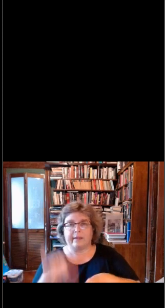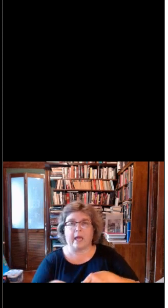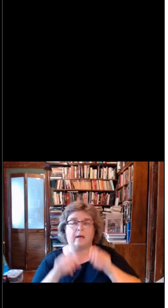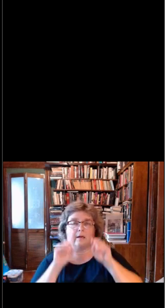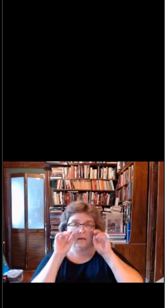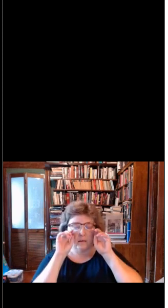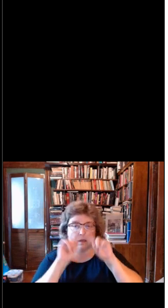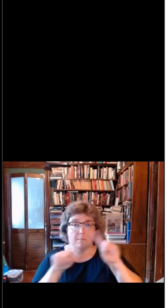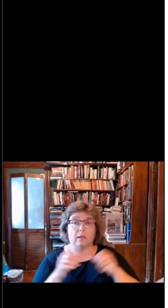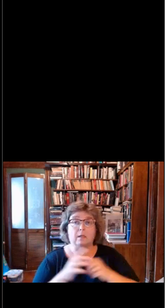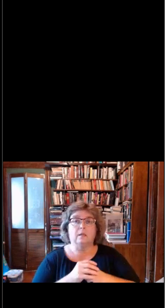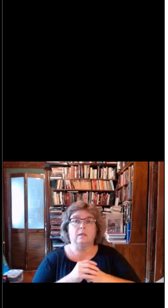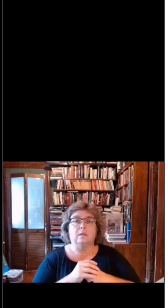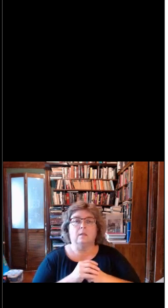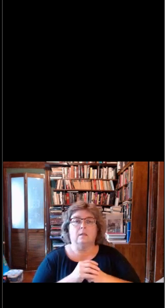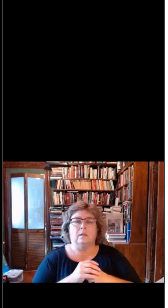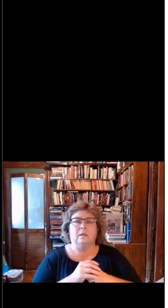look at